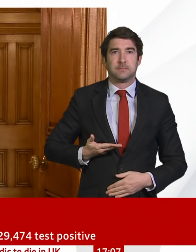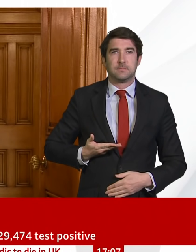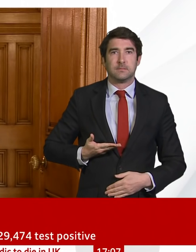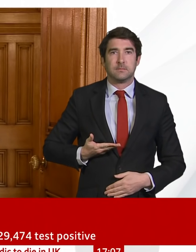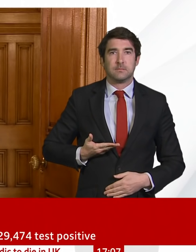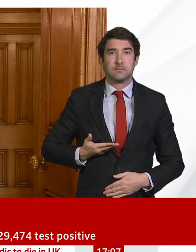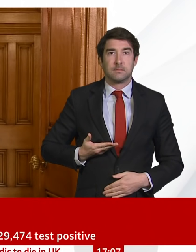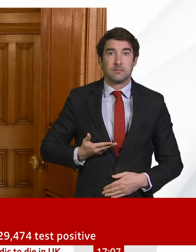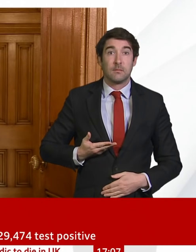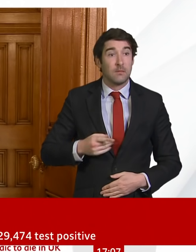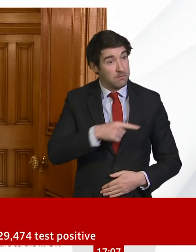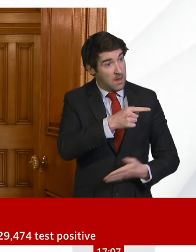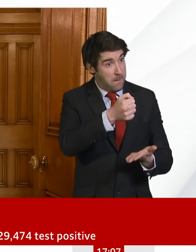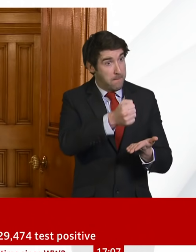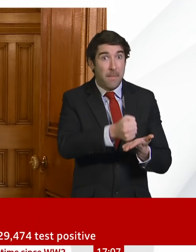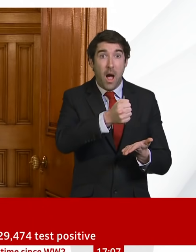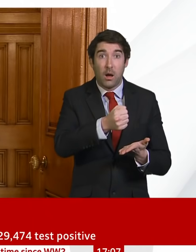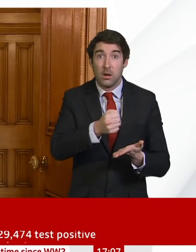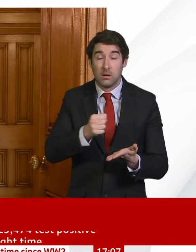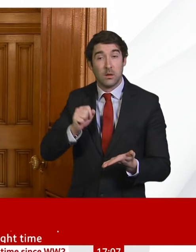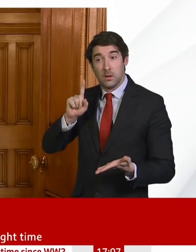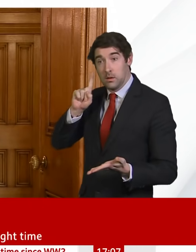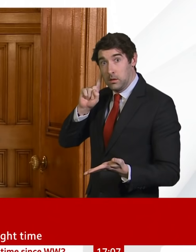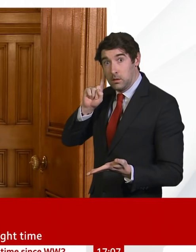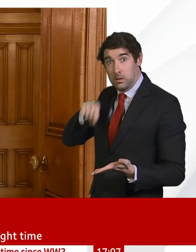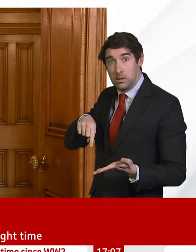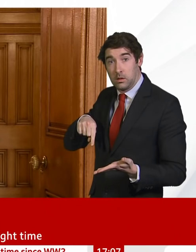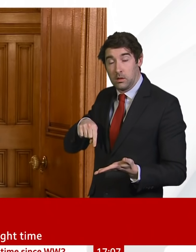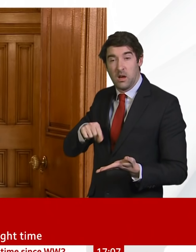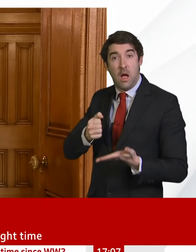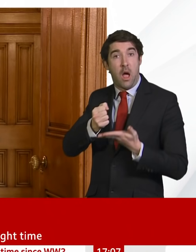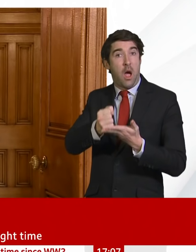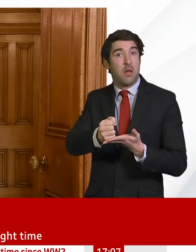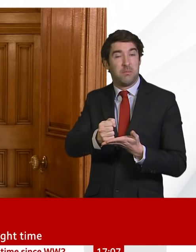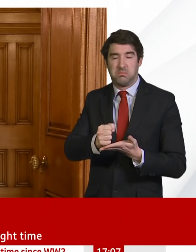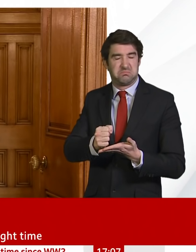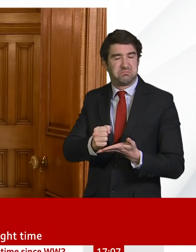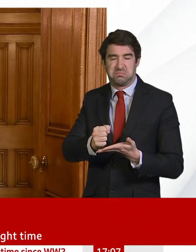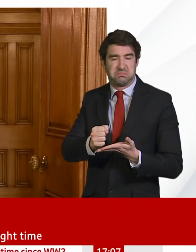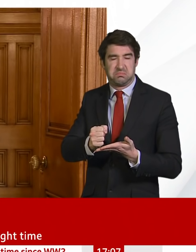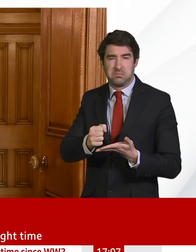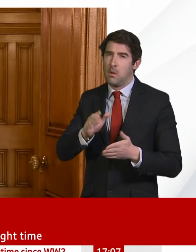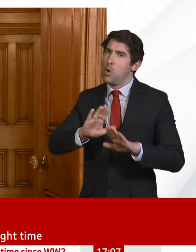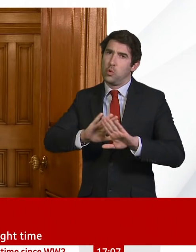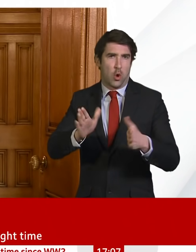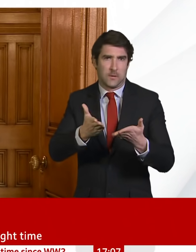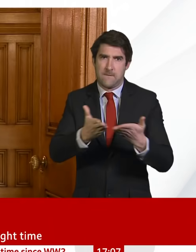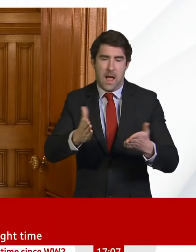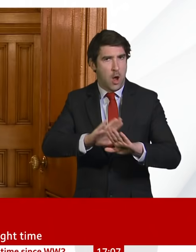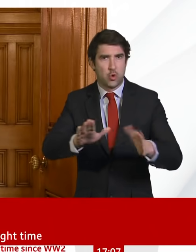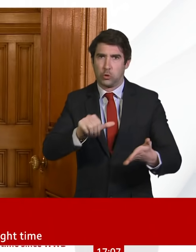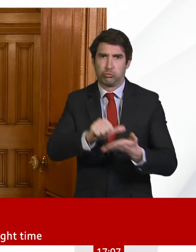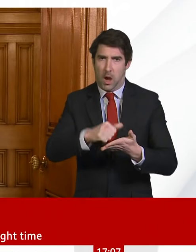unacceptable if any banks were unfairly refusing funds to good businesses in financial